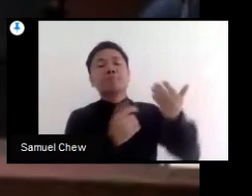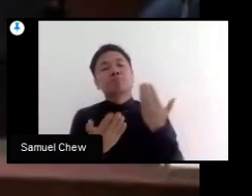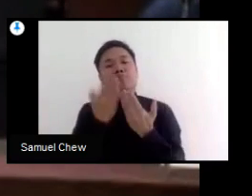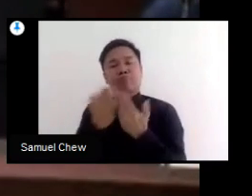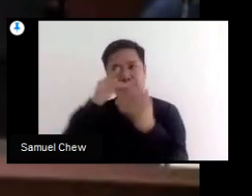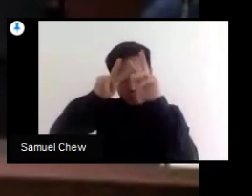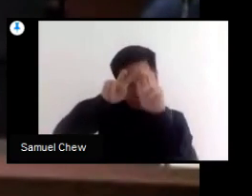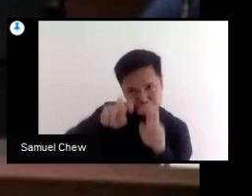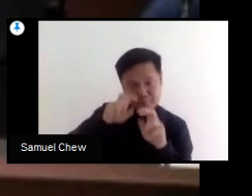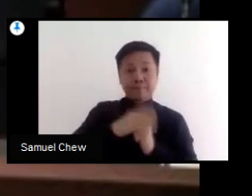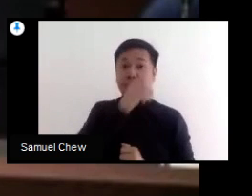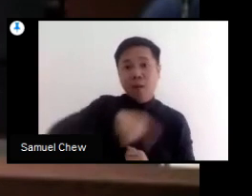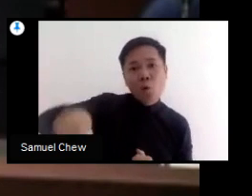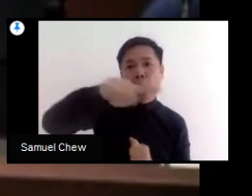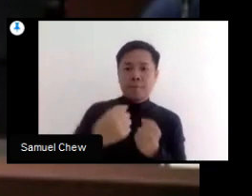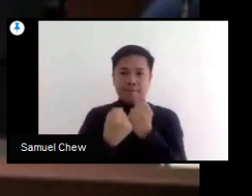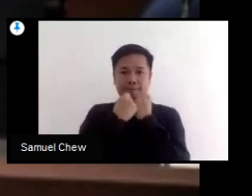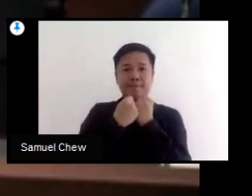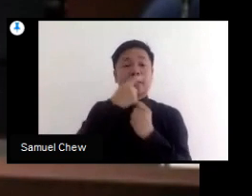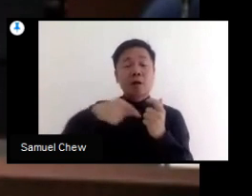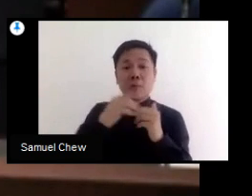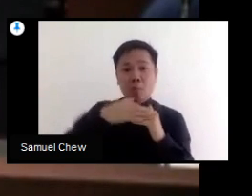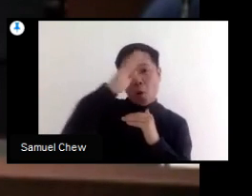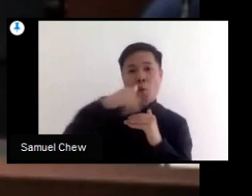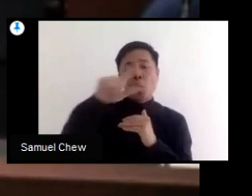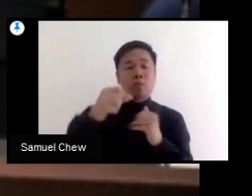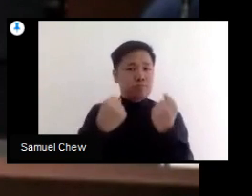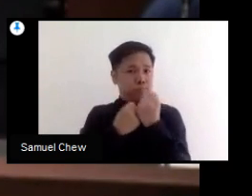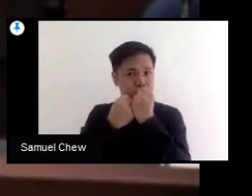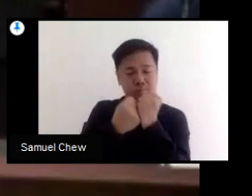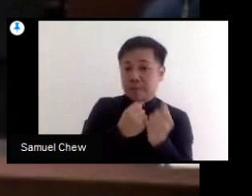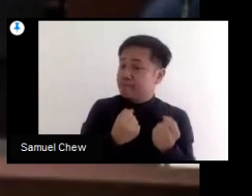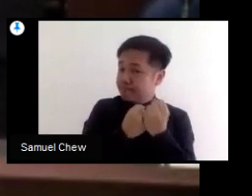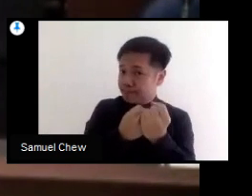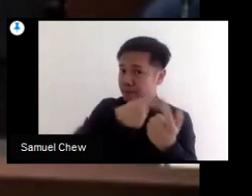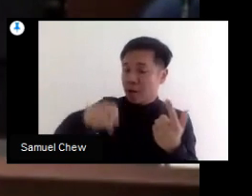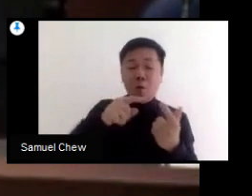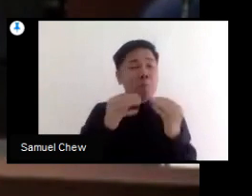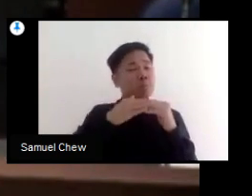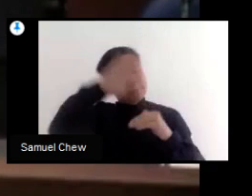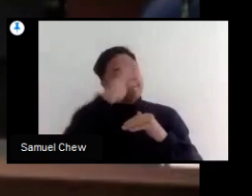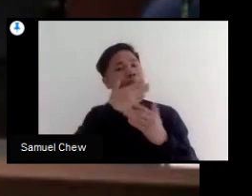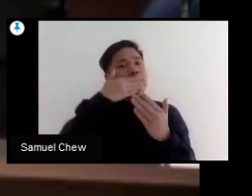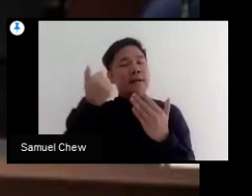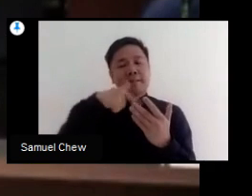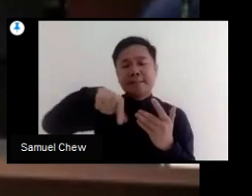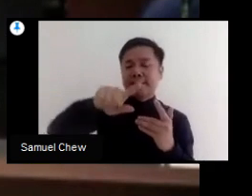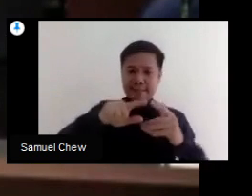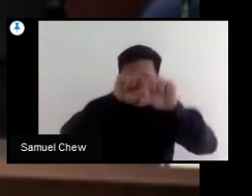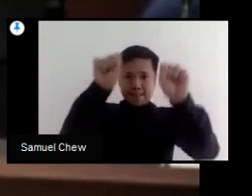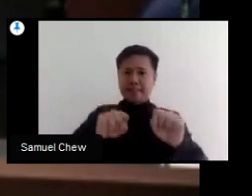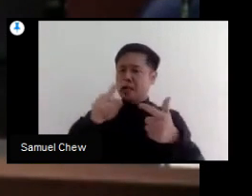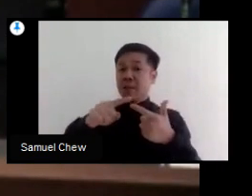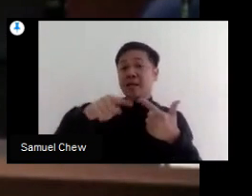assistance and support in the areas of capacity building, building effective data systems, producing timely and relevant data, and